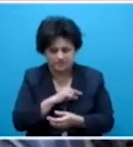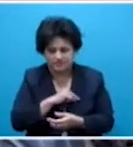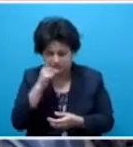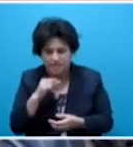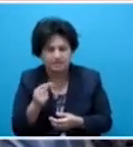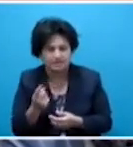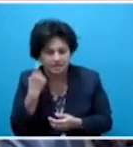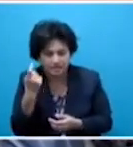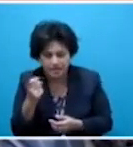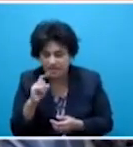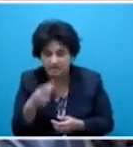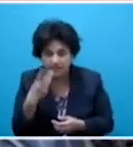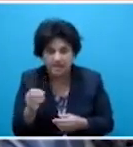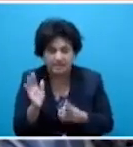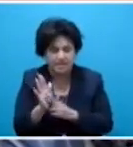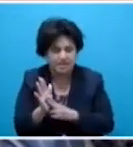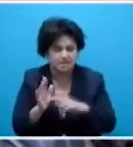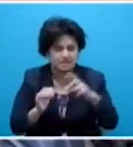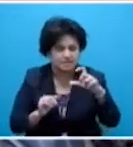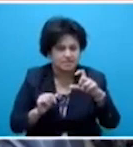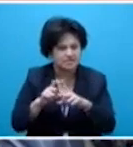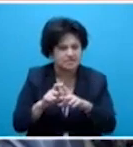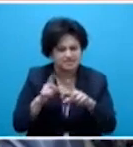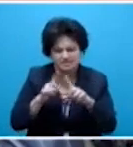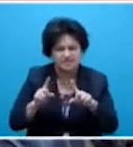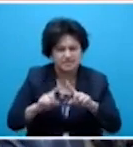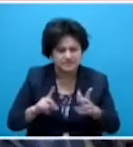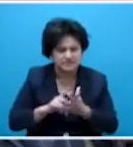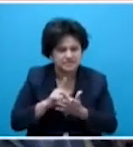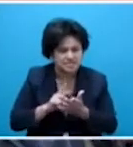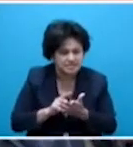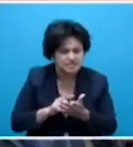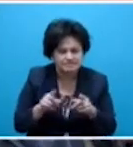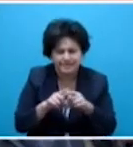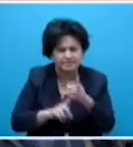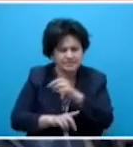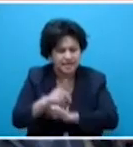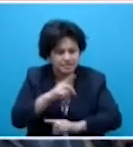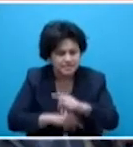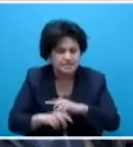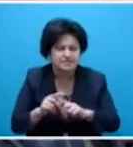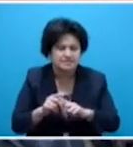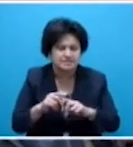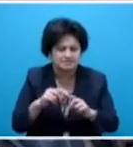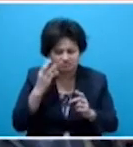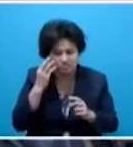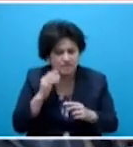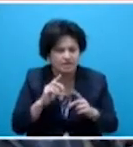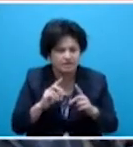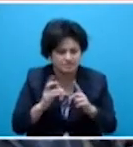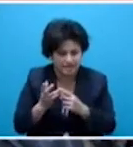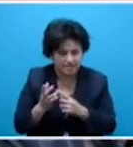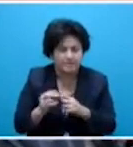NCD. In fact, they are more accessible to universal health coverage now than before in terms of availability